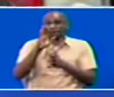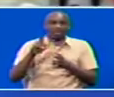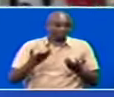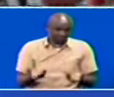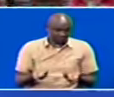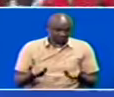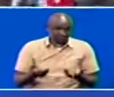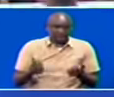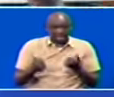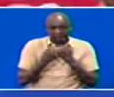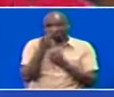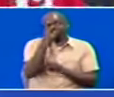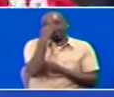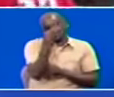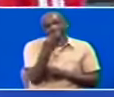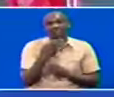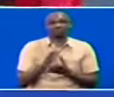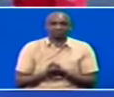to take the match to 23-all.